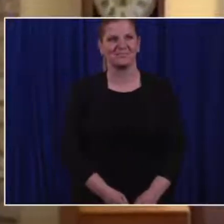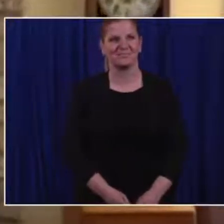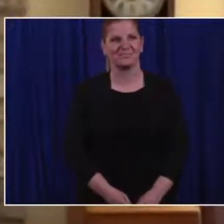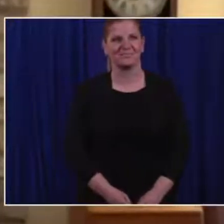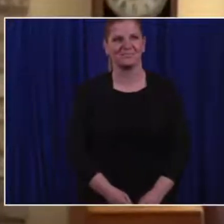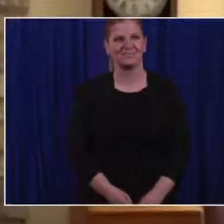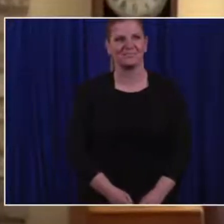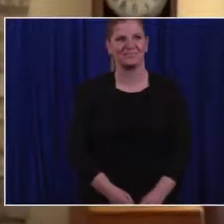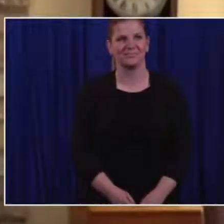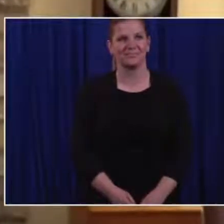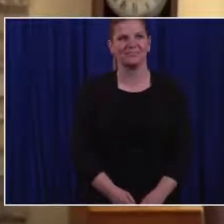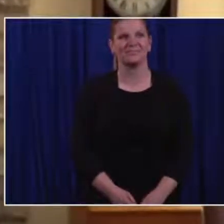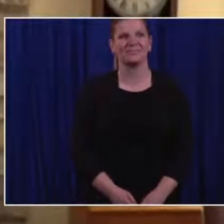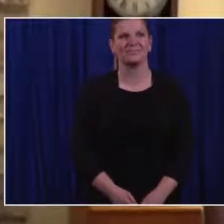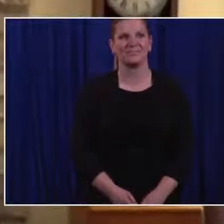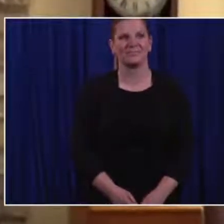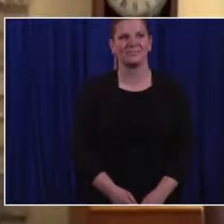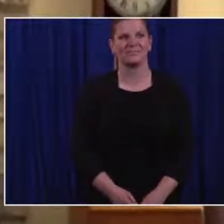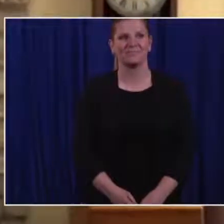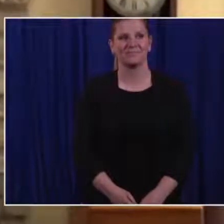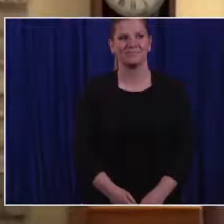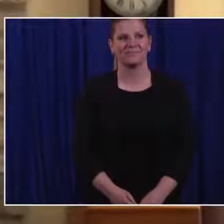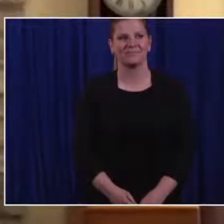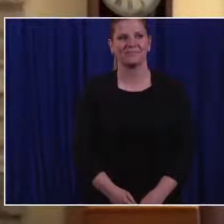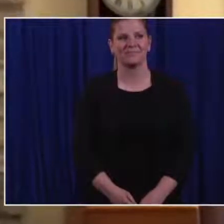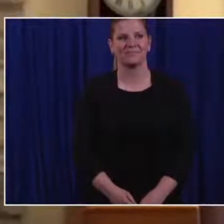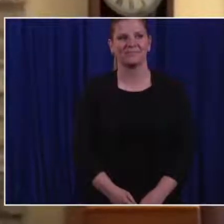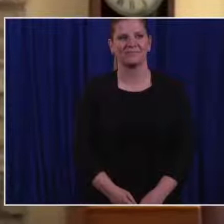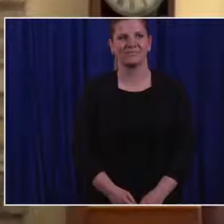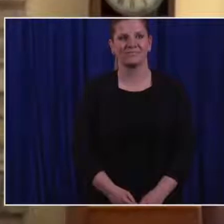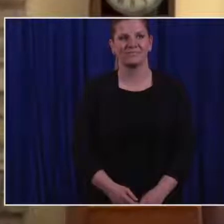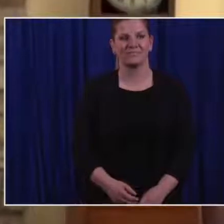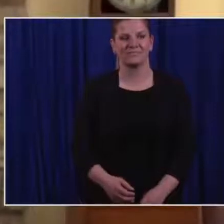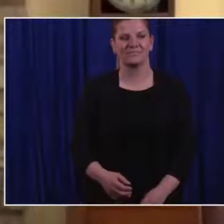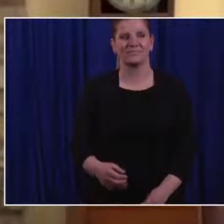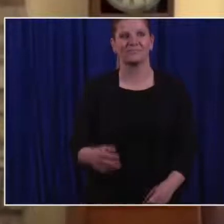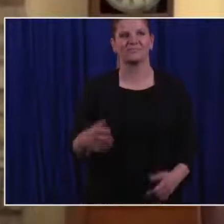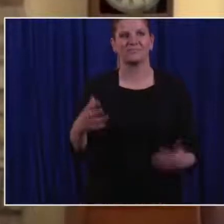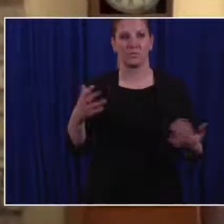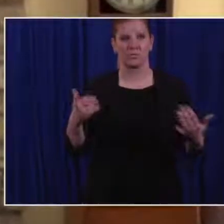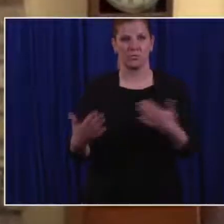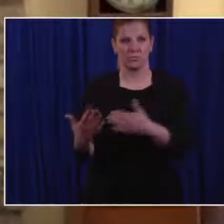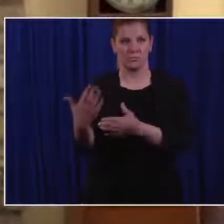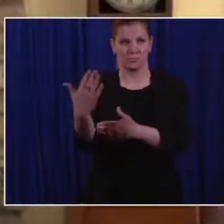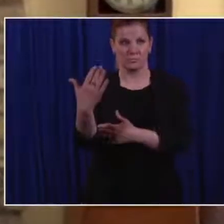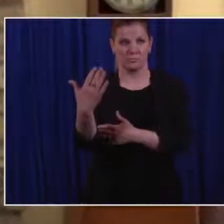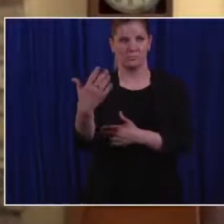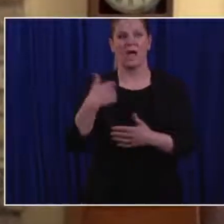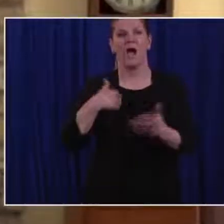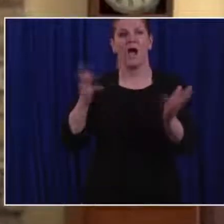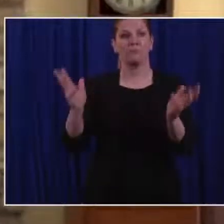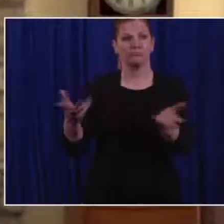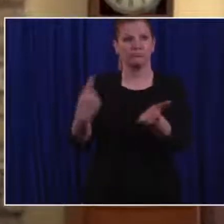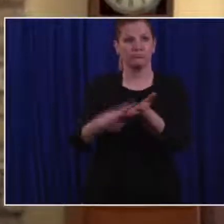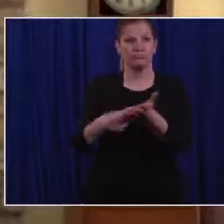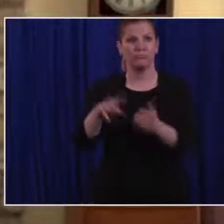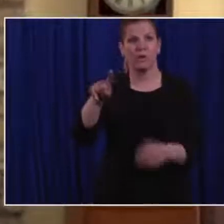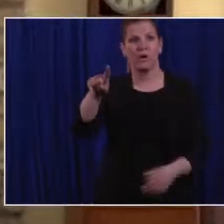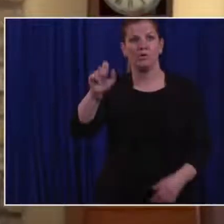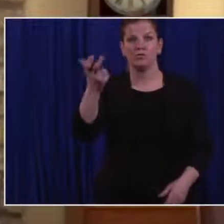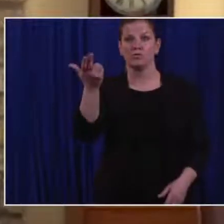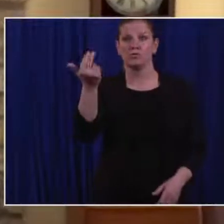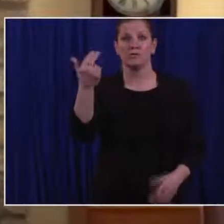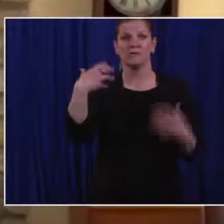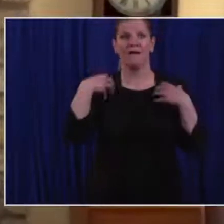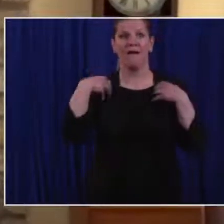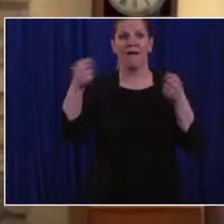Every Monday morning, I speak to the 113 health commissioners throughout the state of Ohio. And